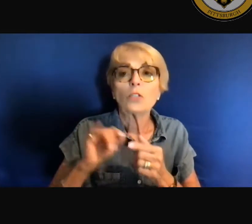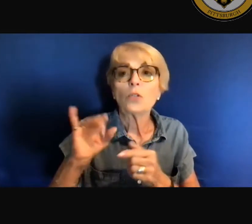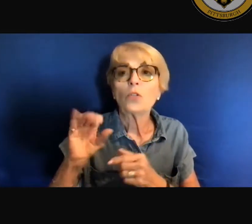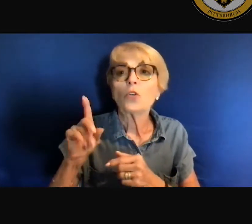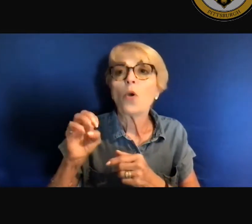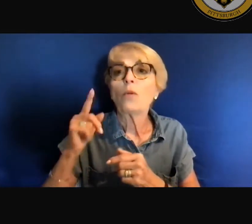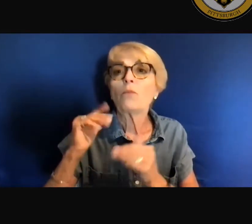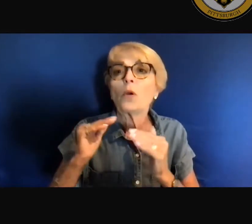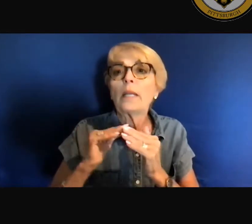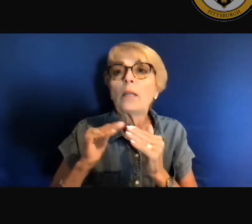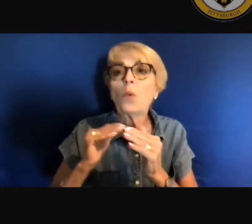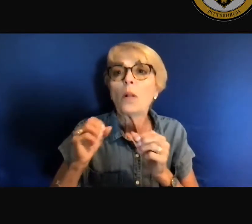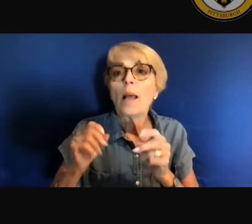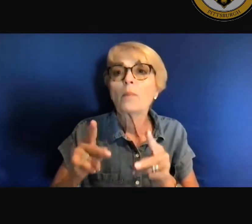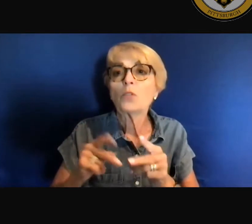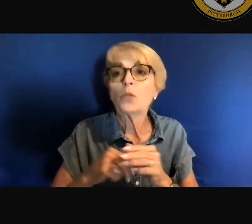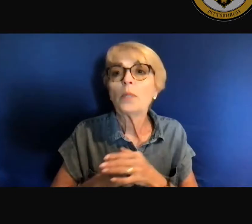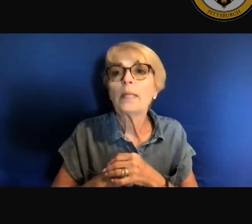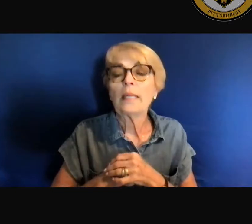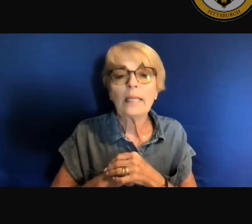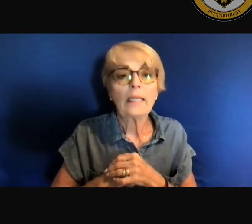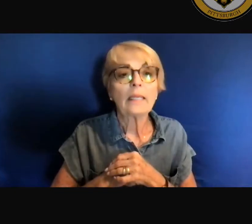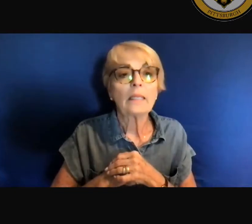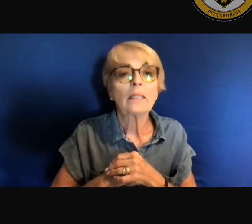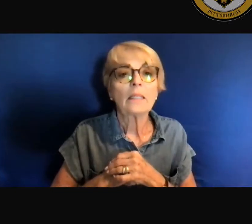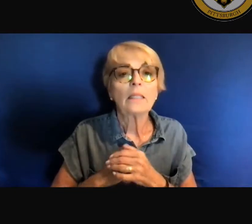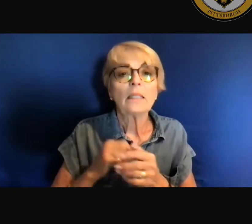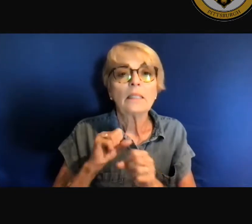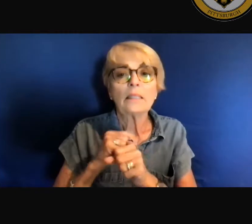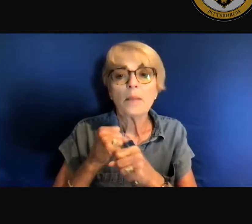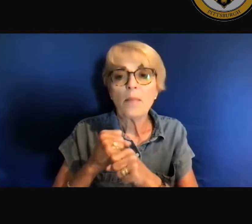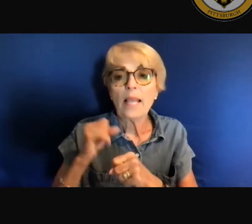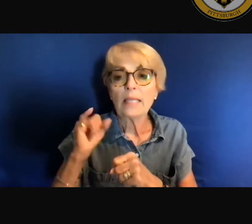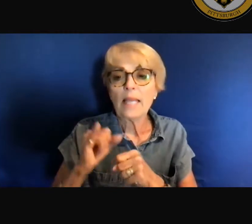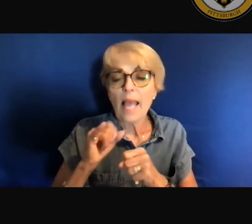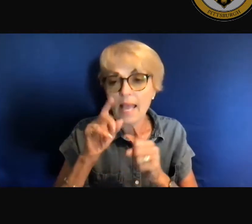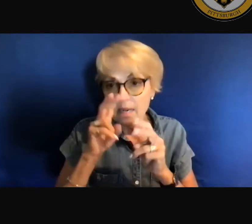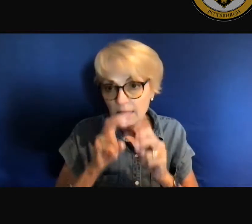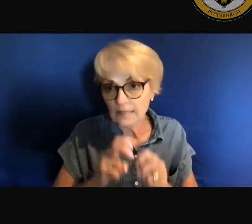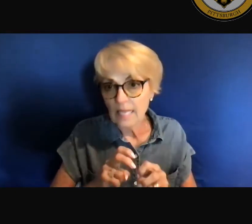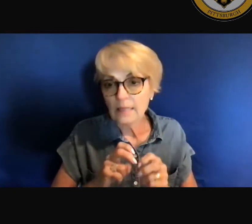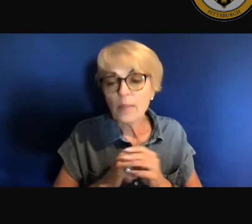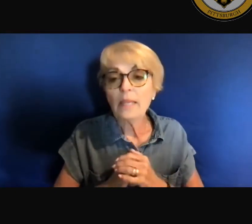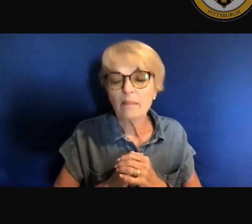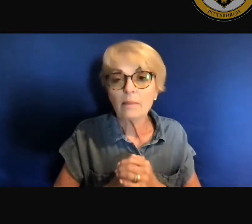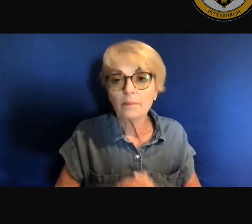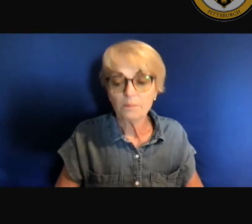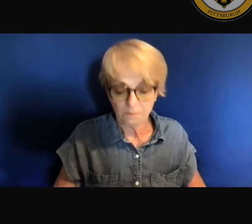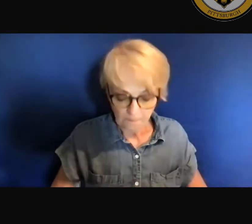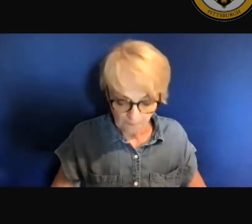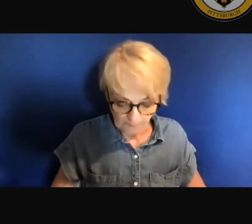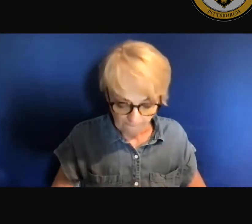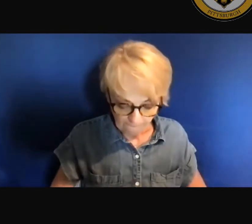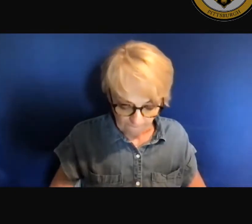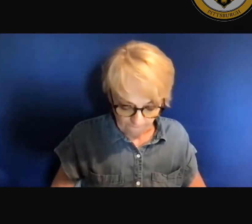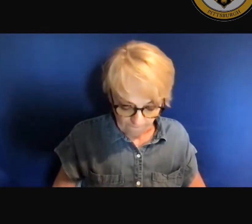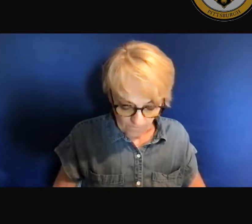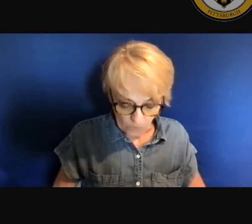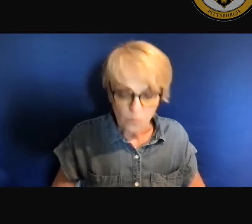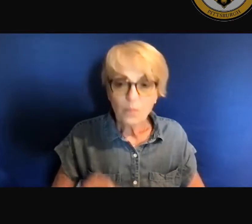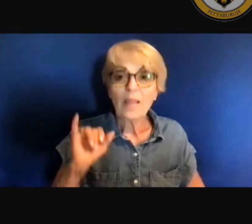Review Commission authority to make that assessment and to oversee that action. I think that it is